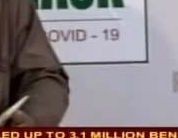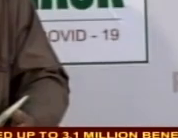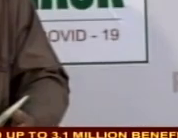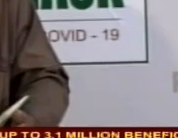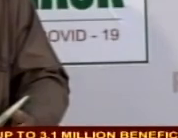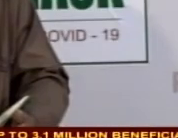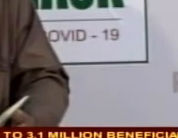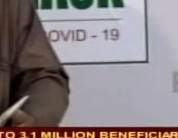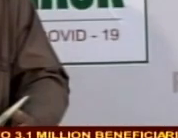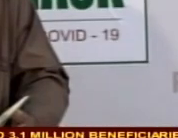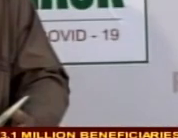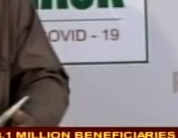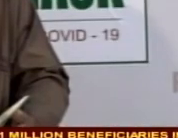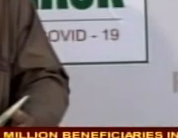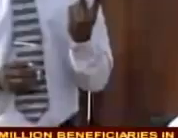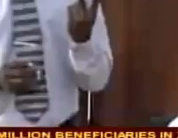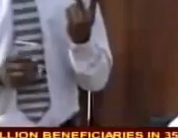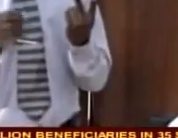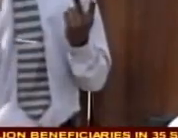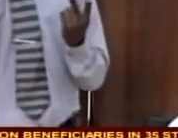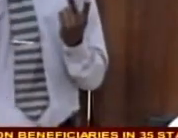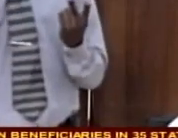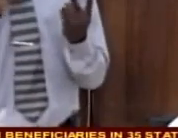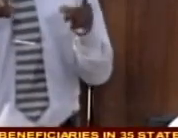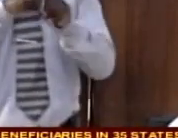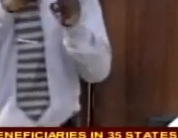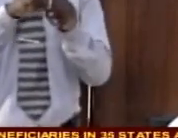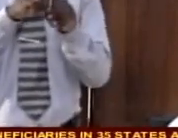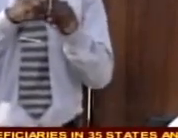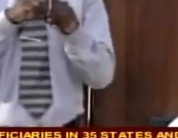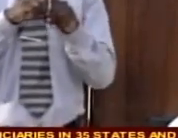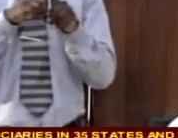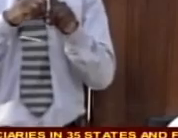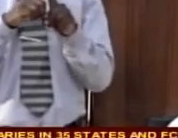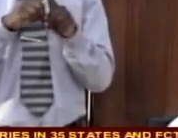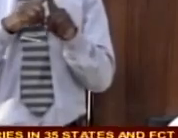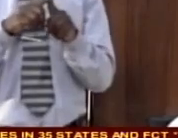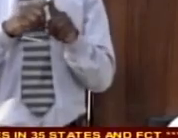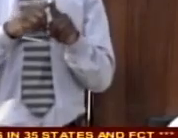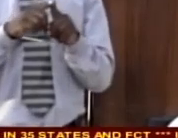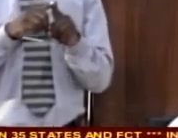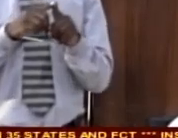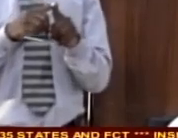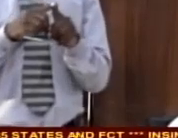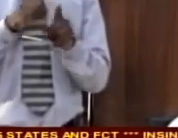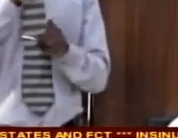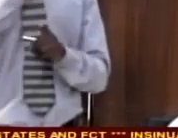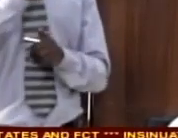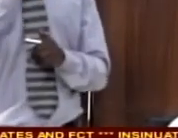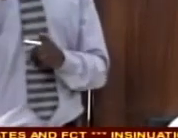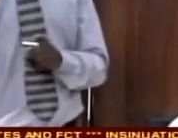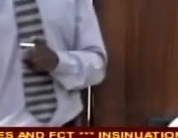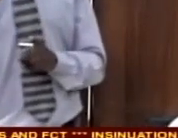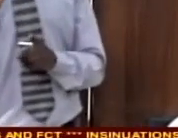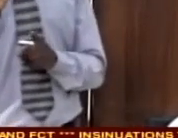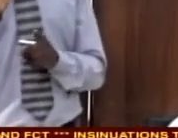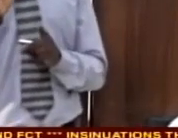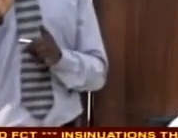Secondly, sir, Nigeria has also just 350 ICU